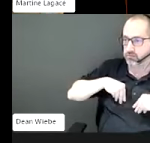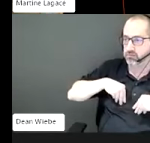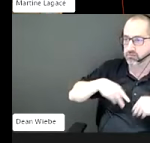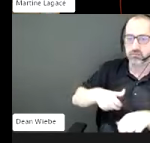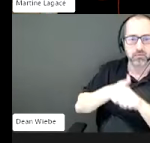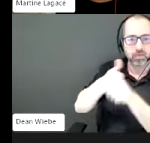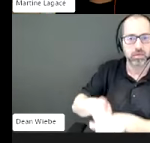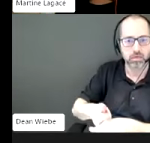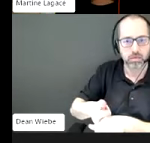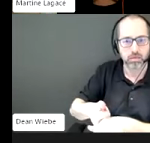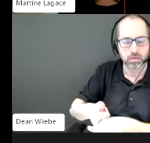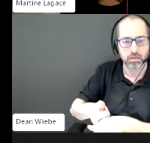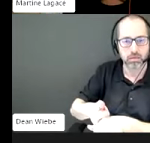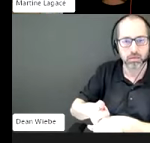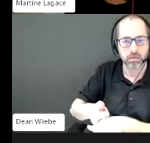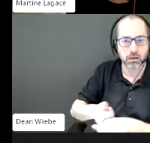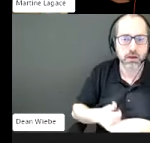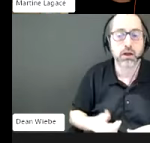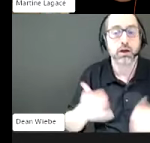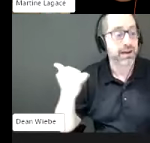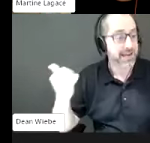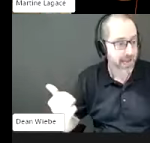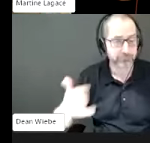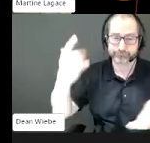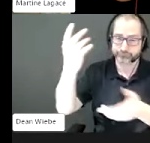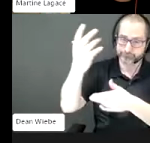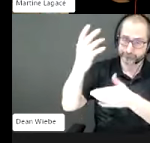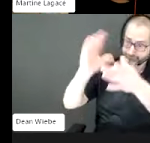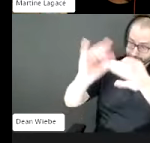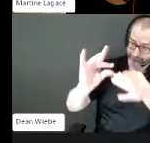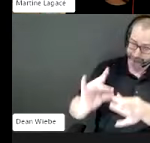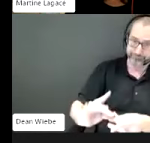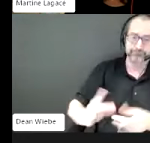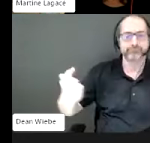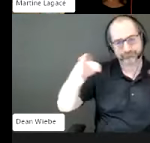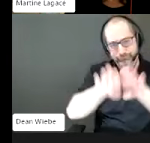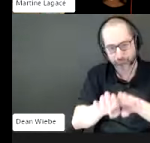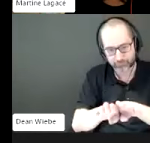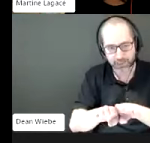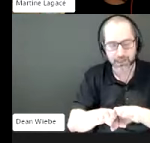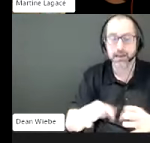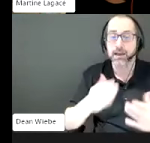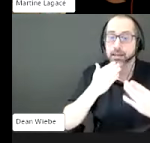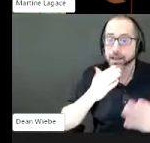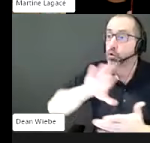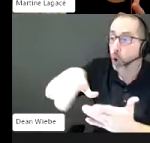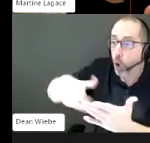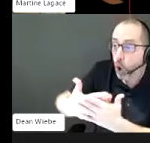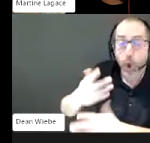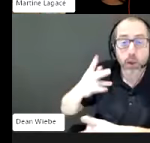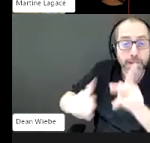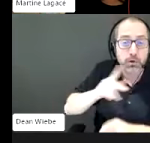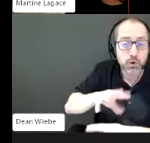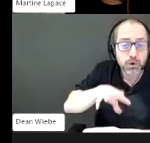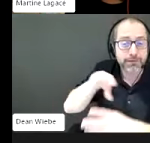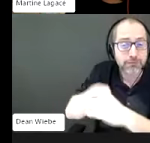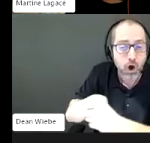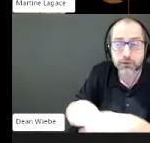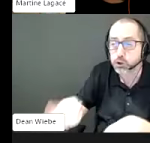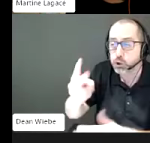I'm going to stop here, and I would like to thank all my colleagues who've participated in the 2 studies. Dr. Meret, who's